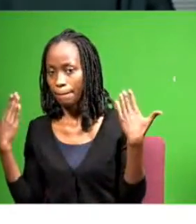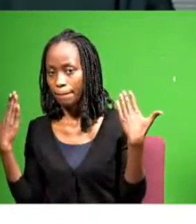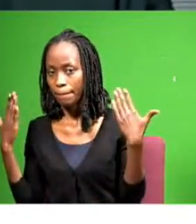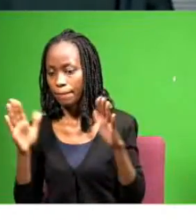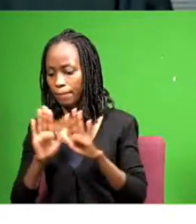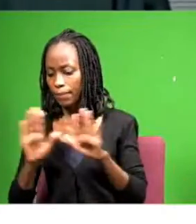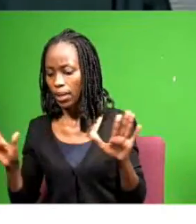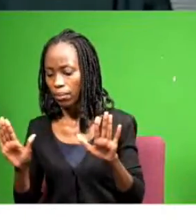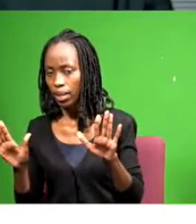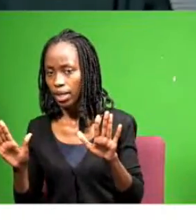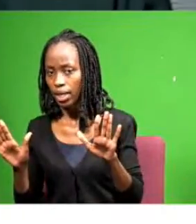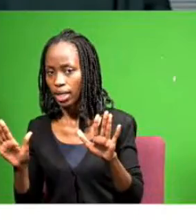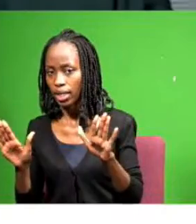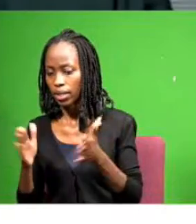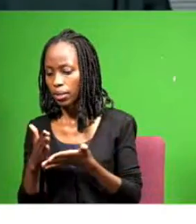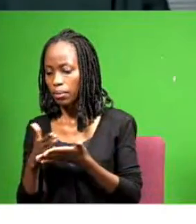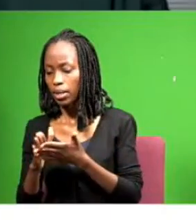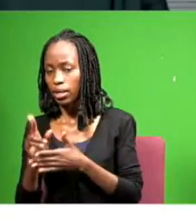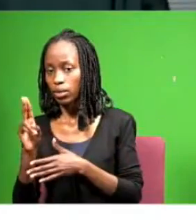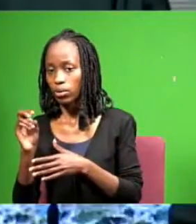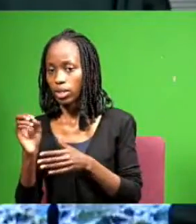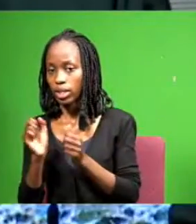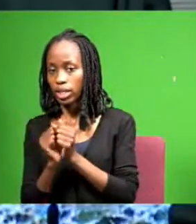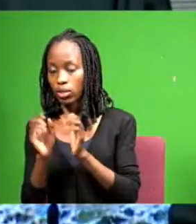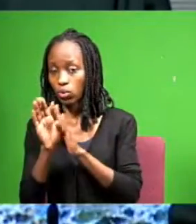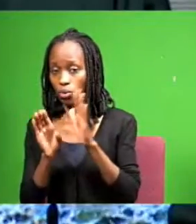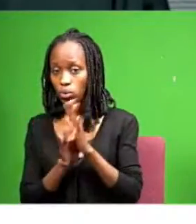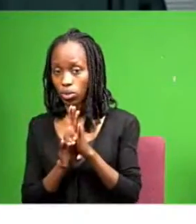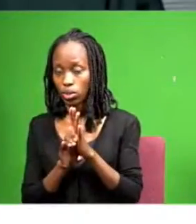2010, appellants submit